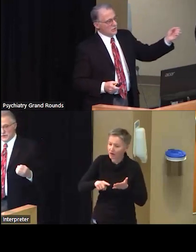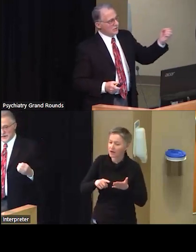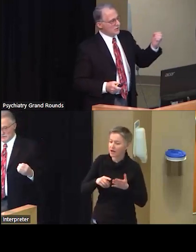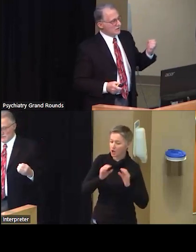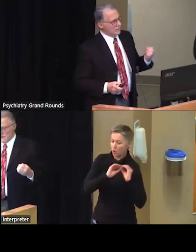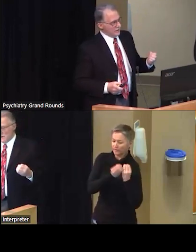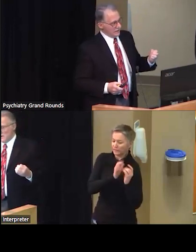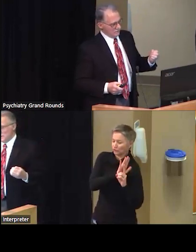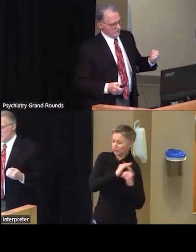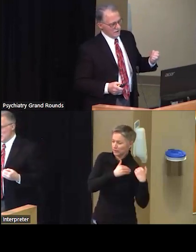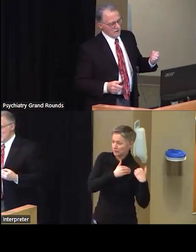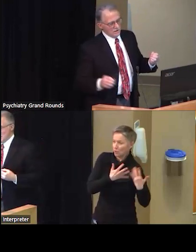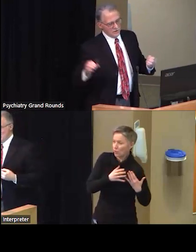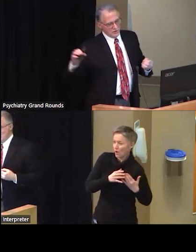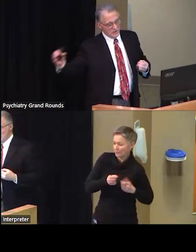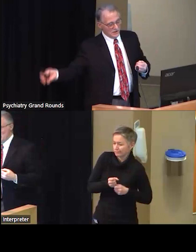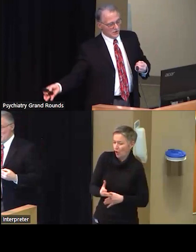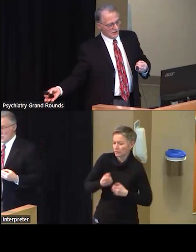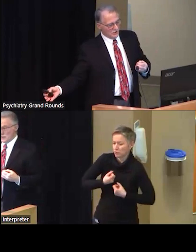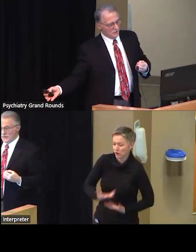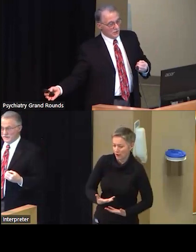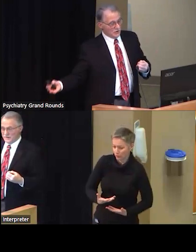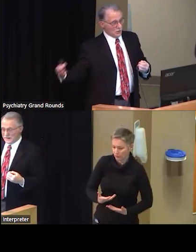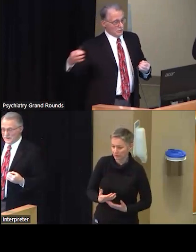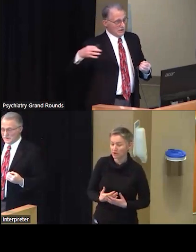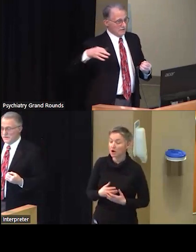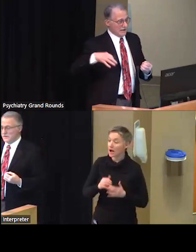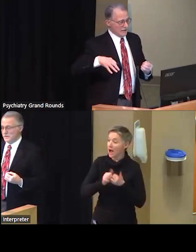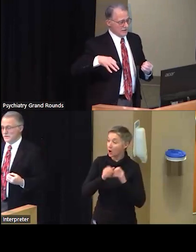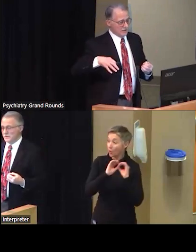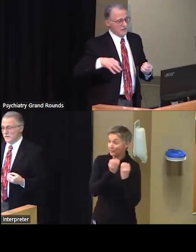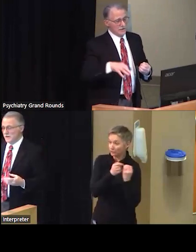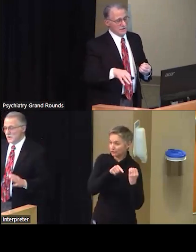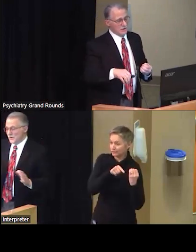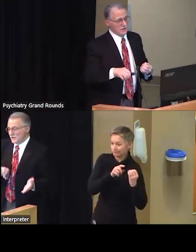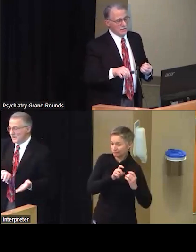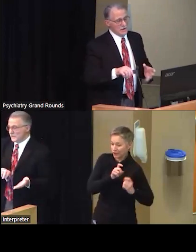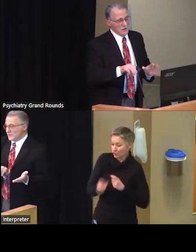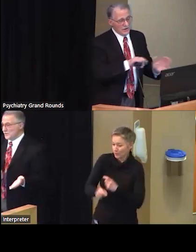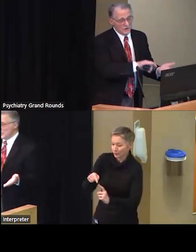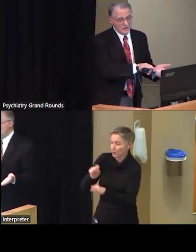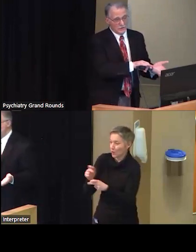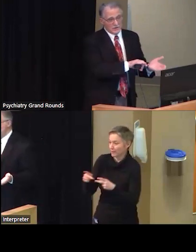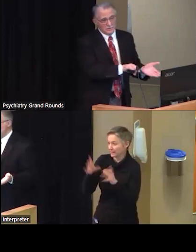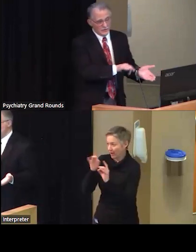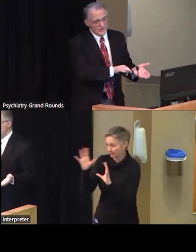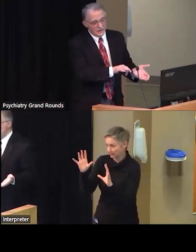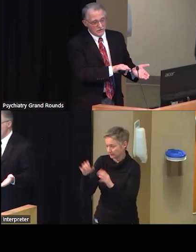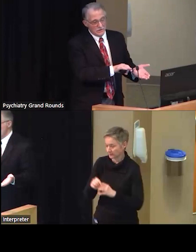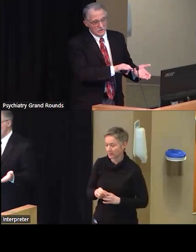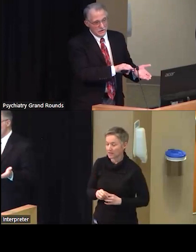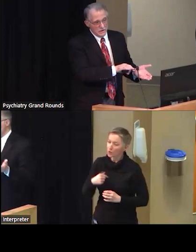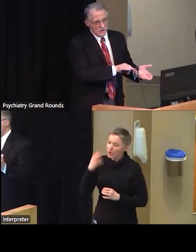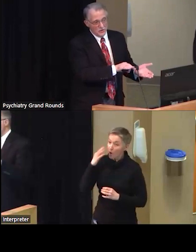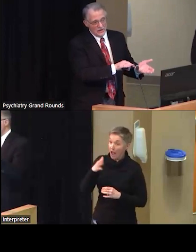organizational contributions to burnout. There's organizational contributions to workplace violence in the literature. We know that if once you're burned